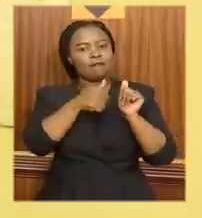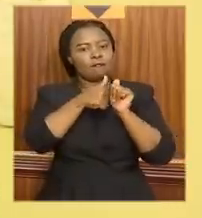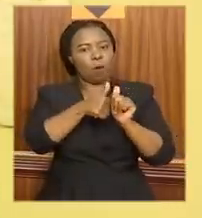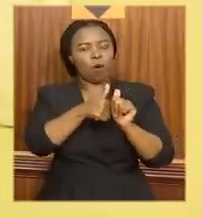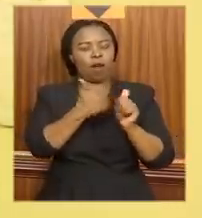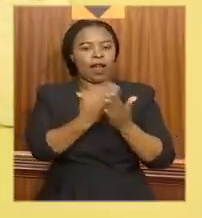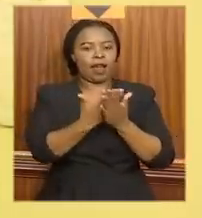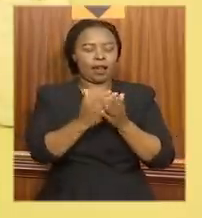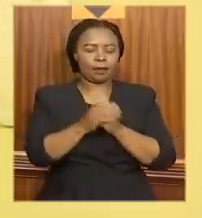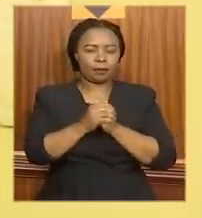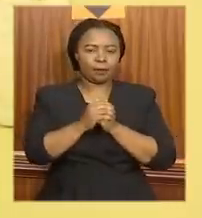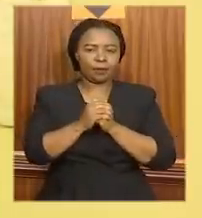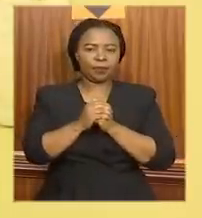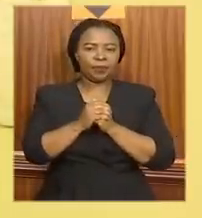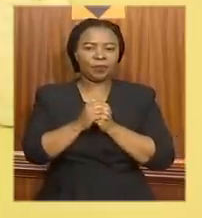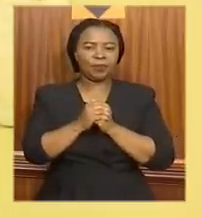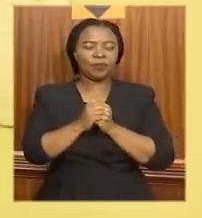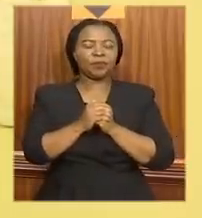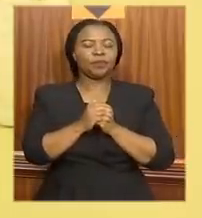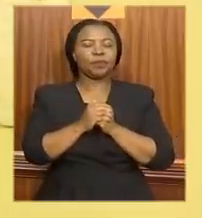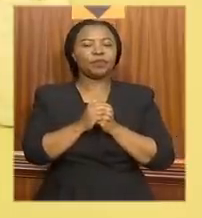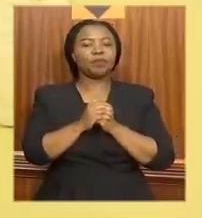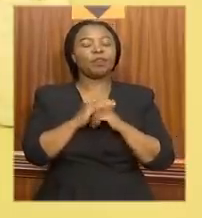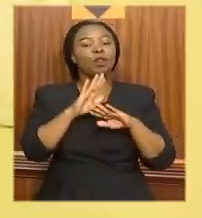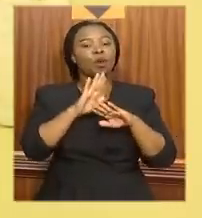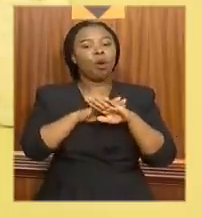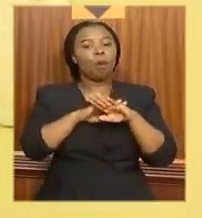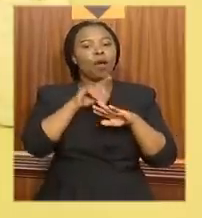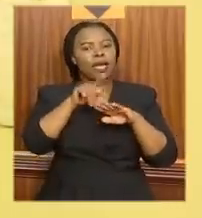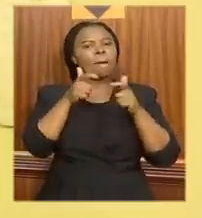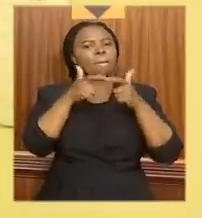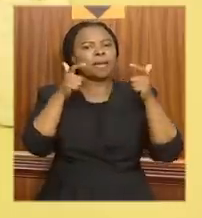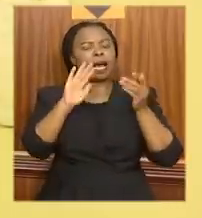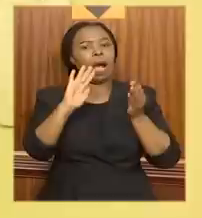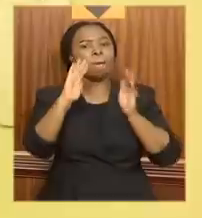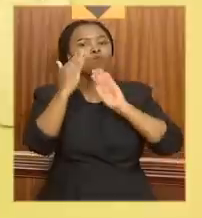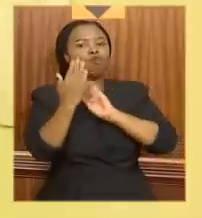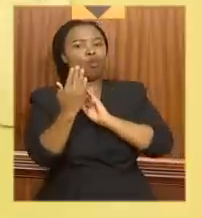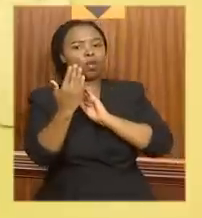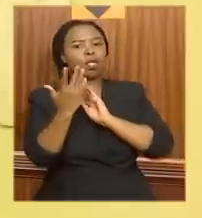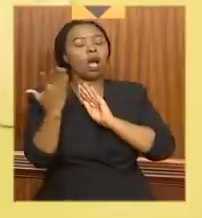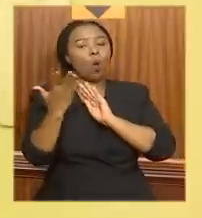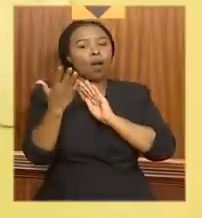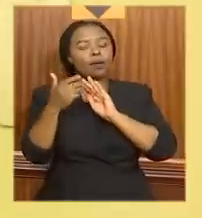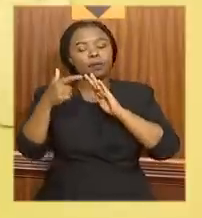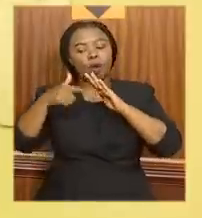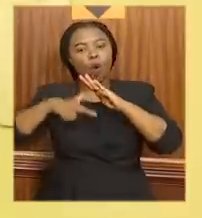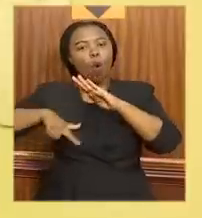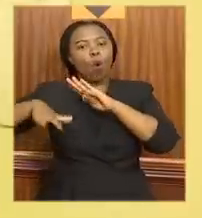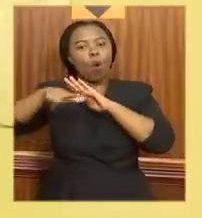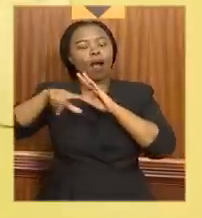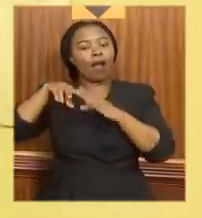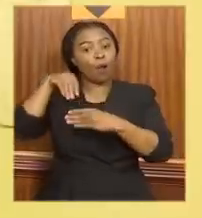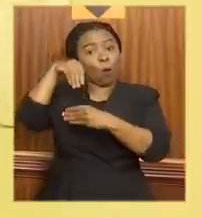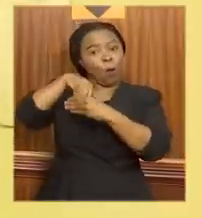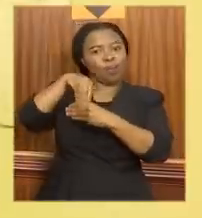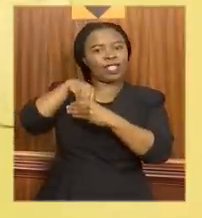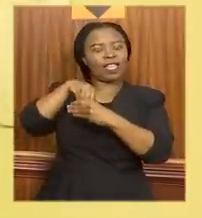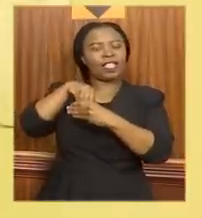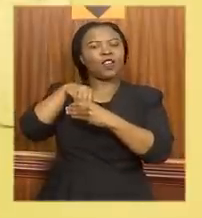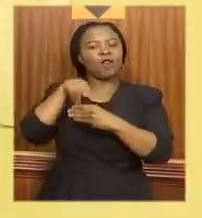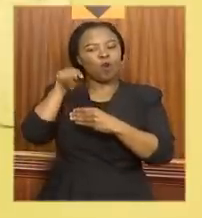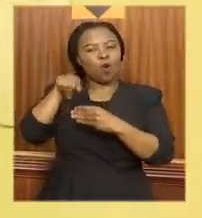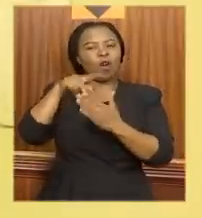This includes taking a pragmatic approach to the local content requirements for these